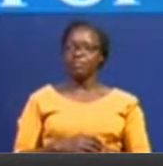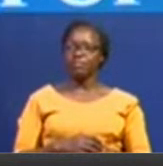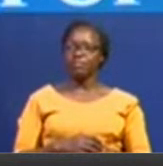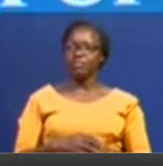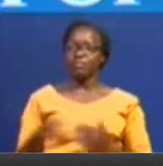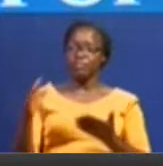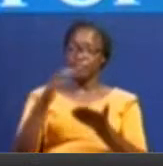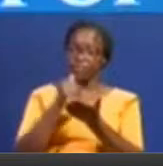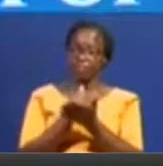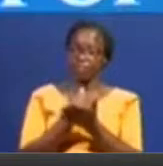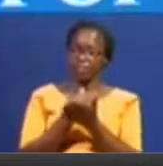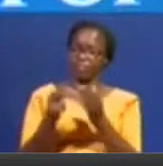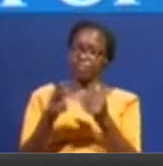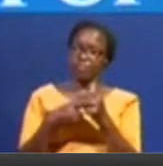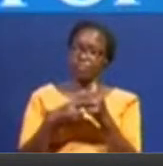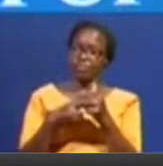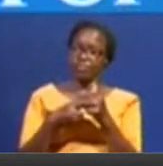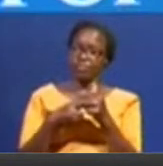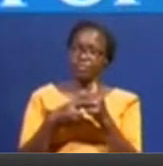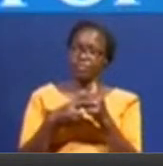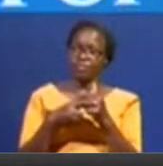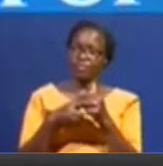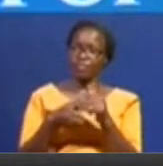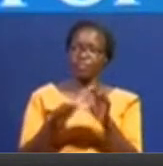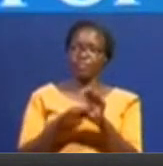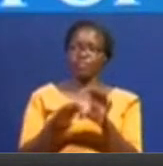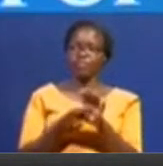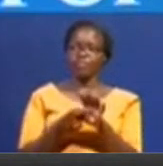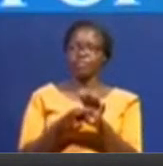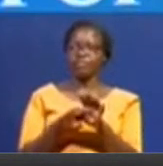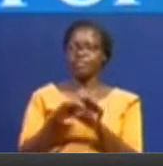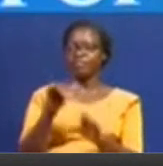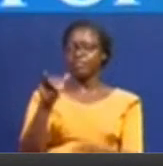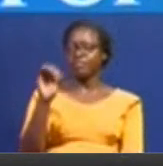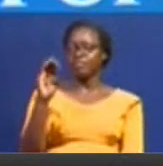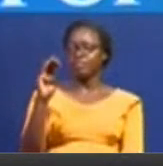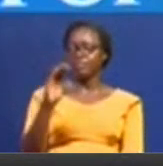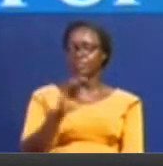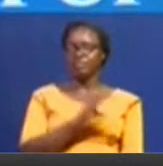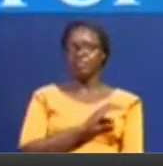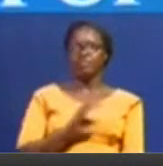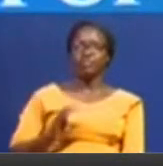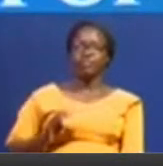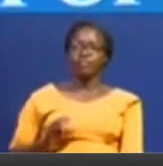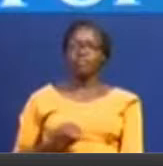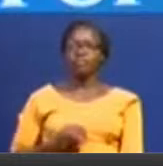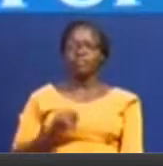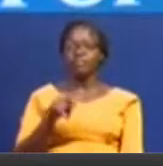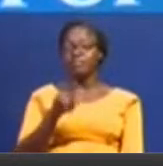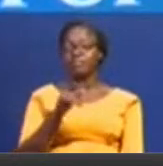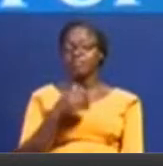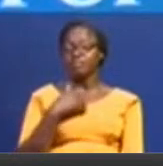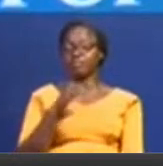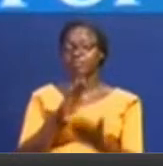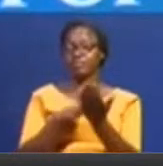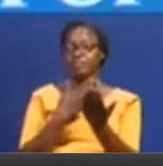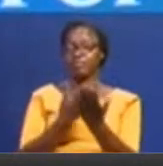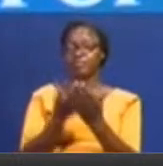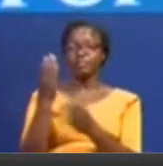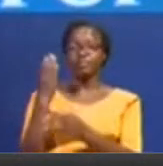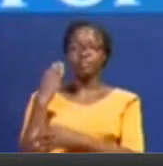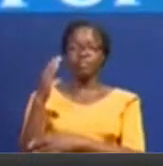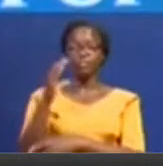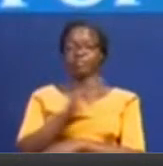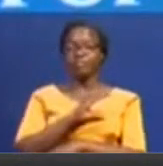recruiting 7 members of IEBC Commission. Yes. You have applied to be the chair of